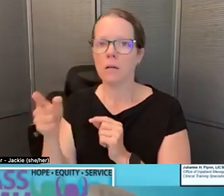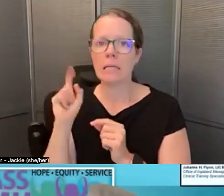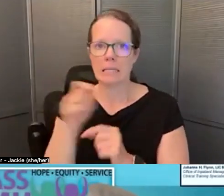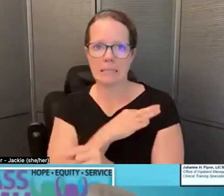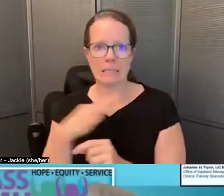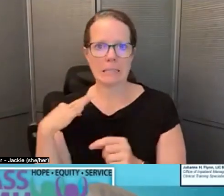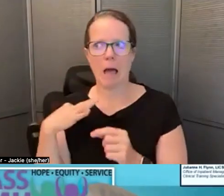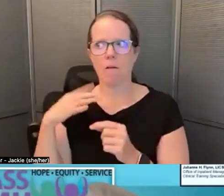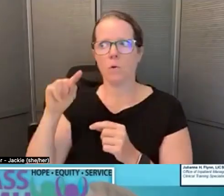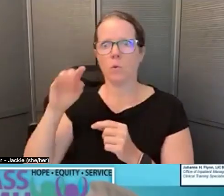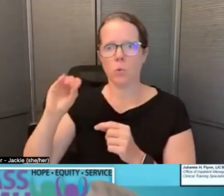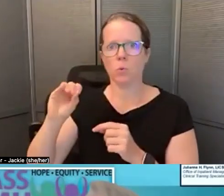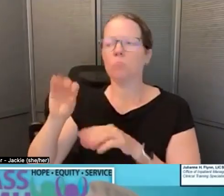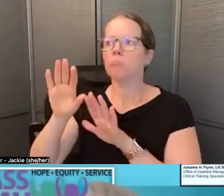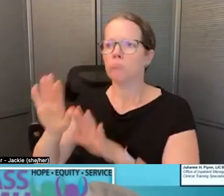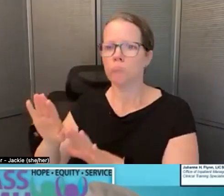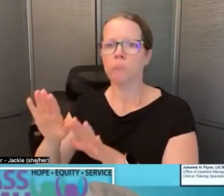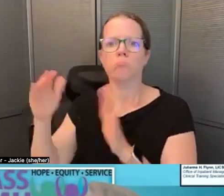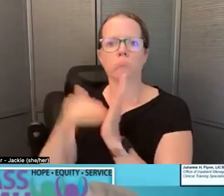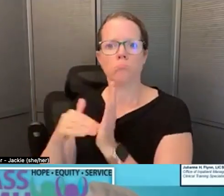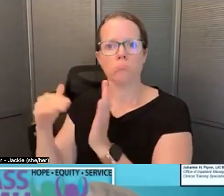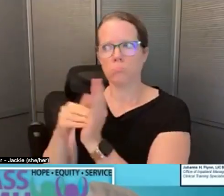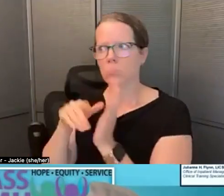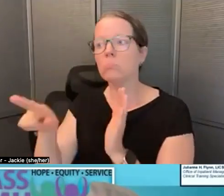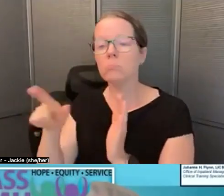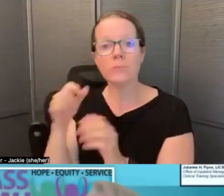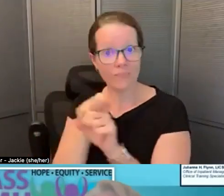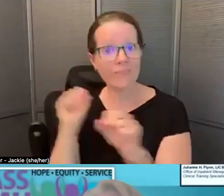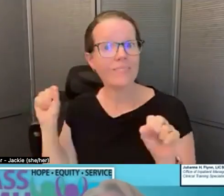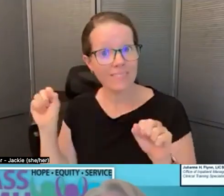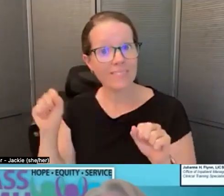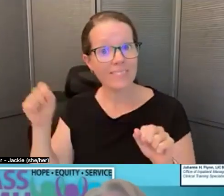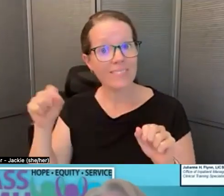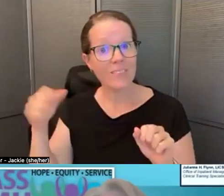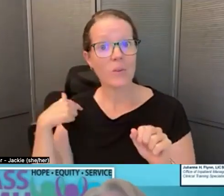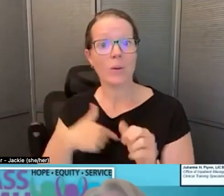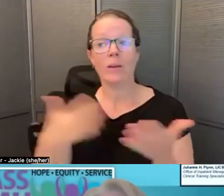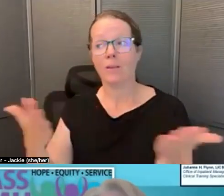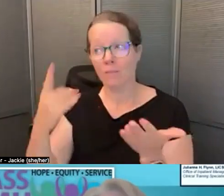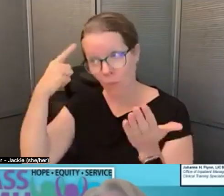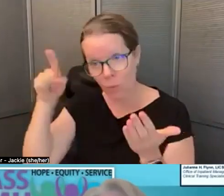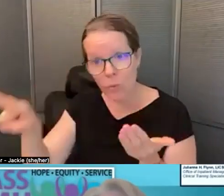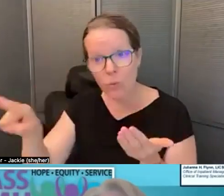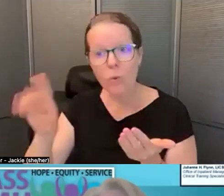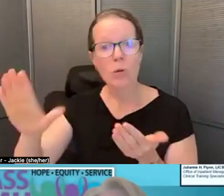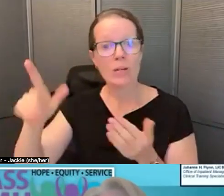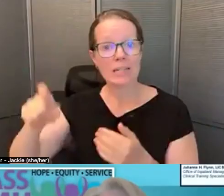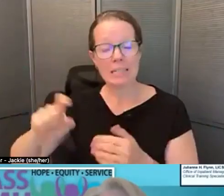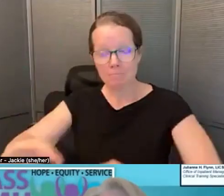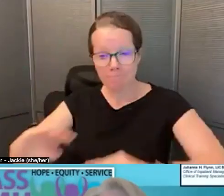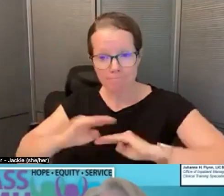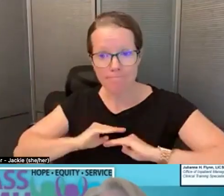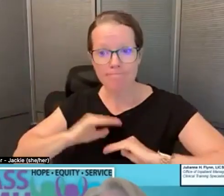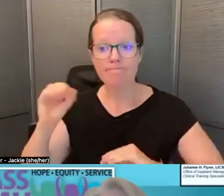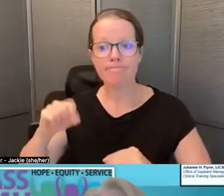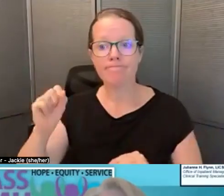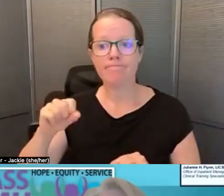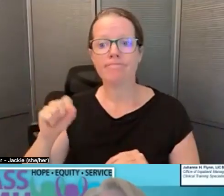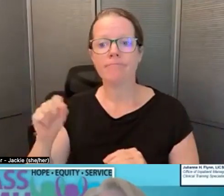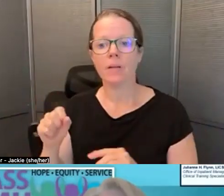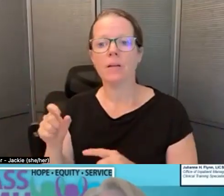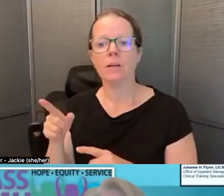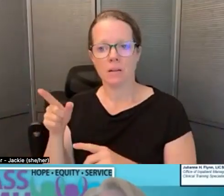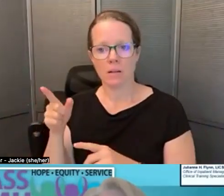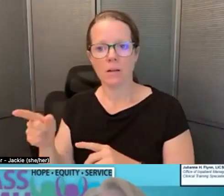Reassurances that they are safe, that their needs are going to be met, and that if they have any challenges, they can talk to staff. And I